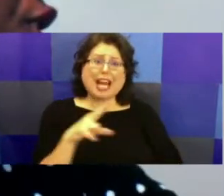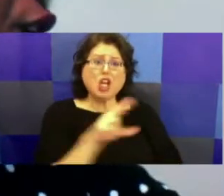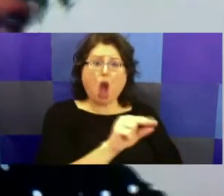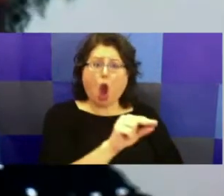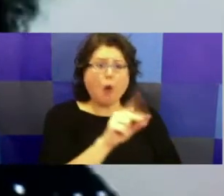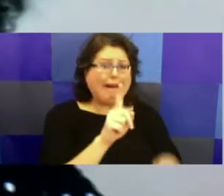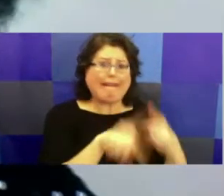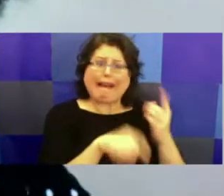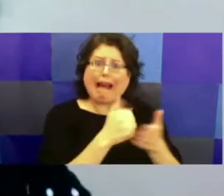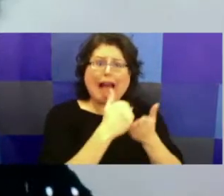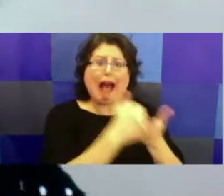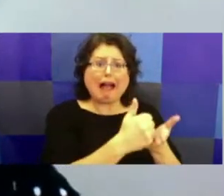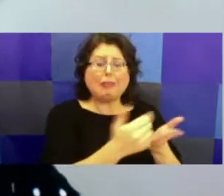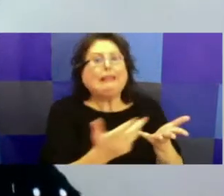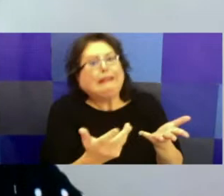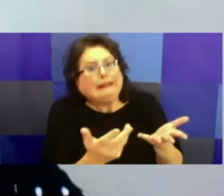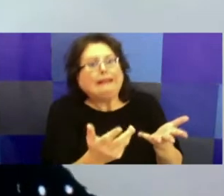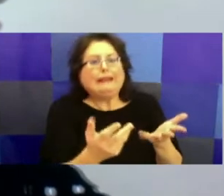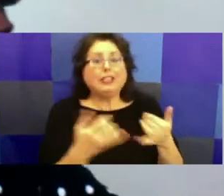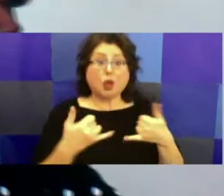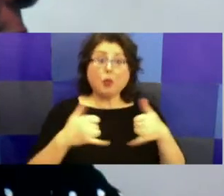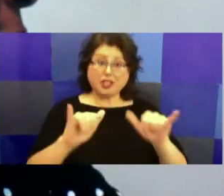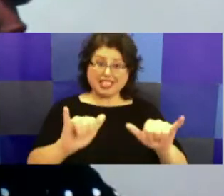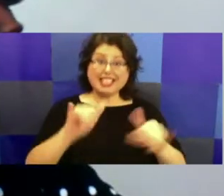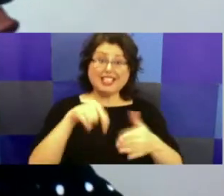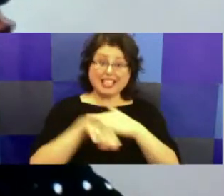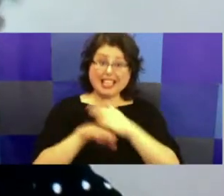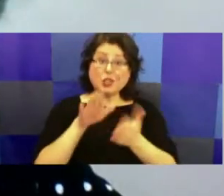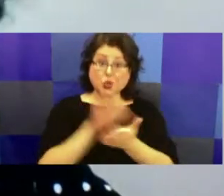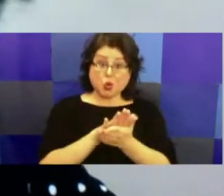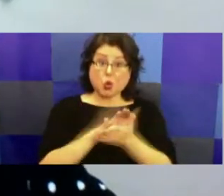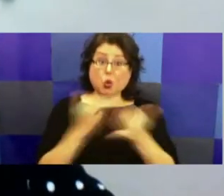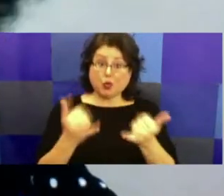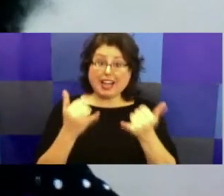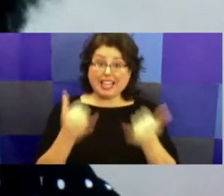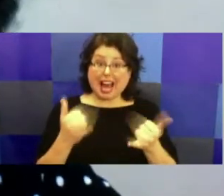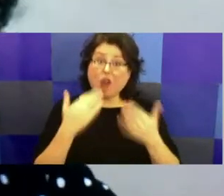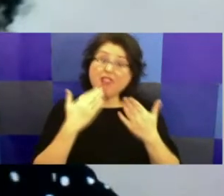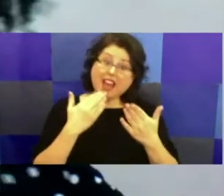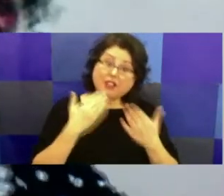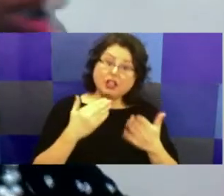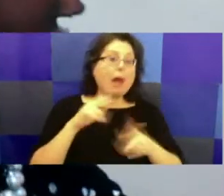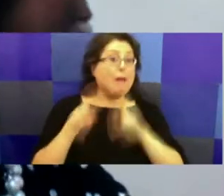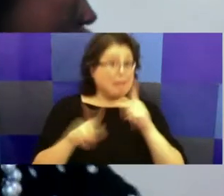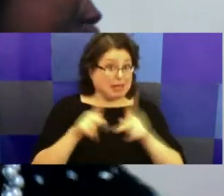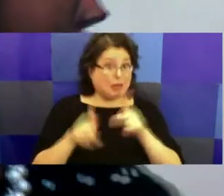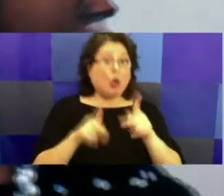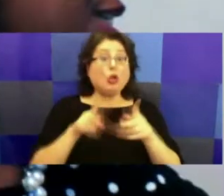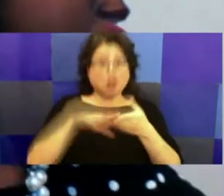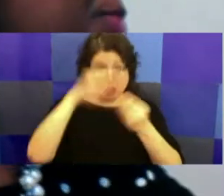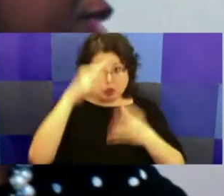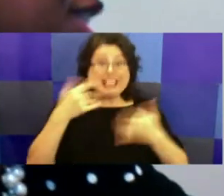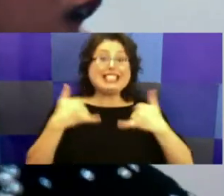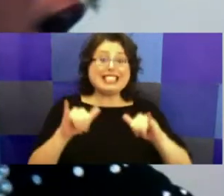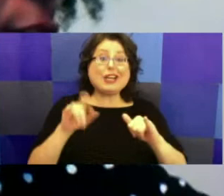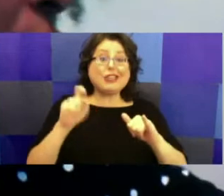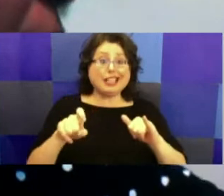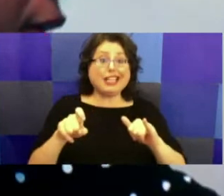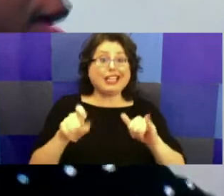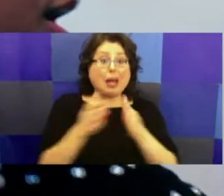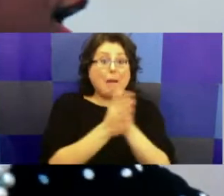we are still in school for now, thankfully, and so students still need materials. So textbook fund is something